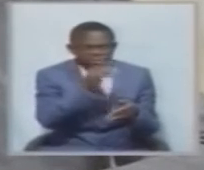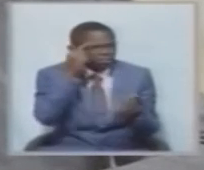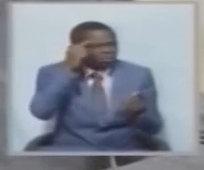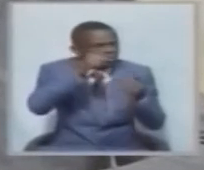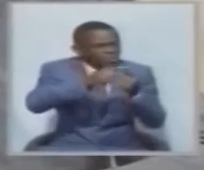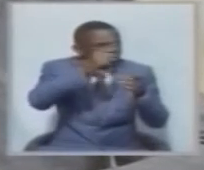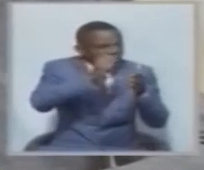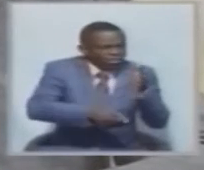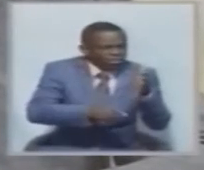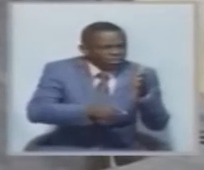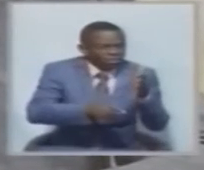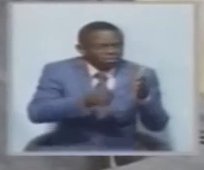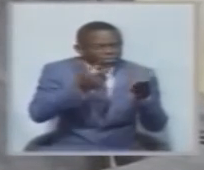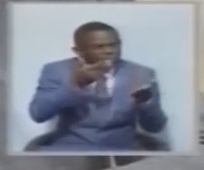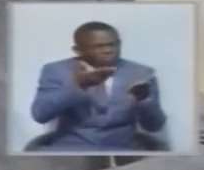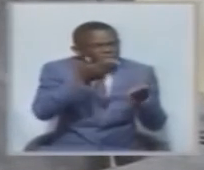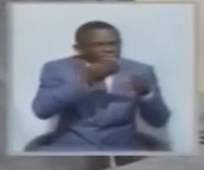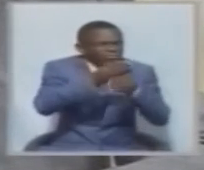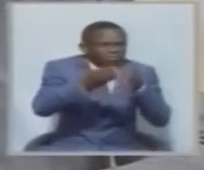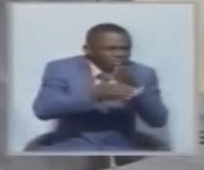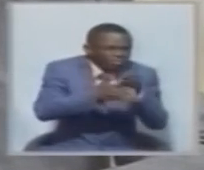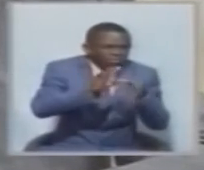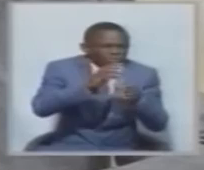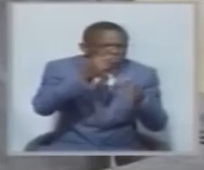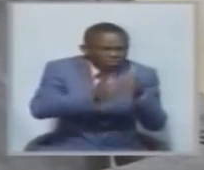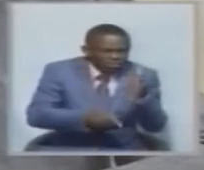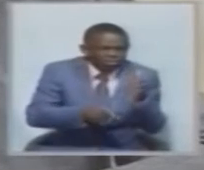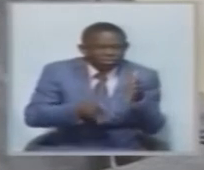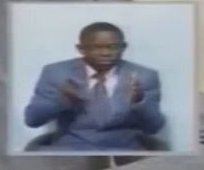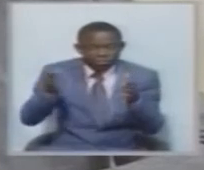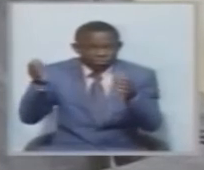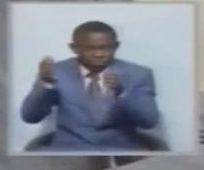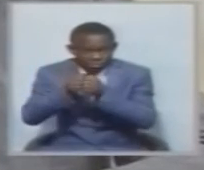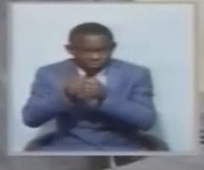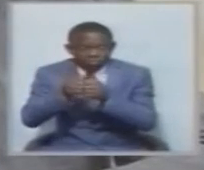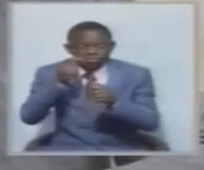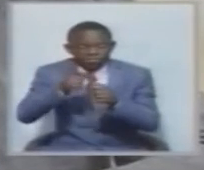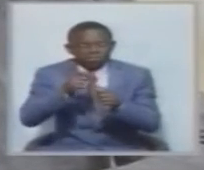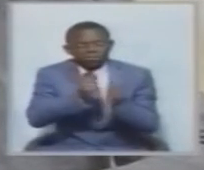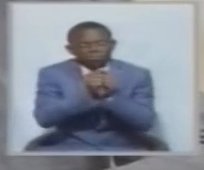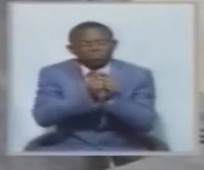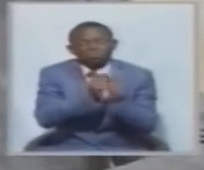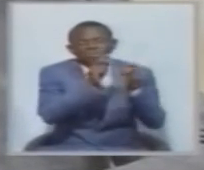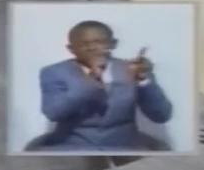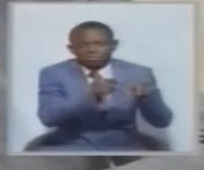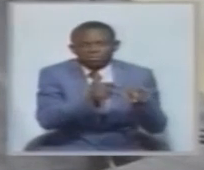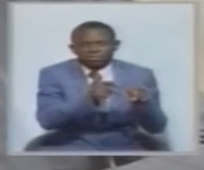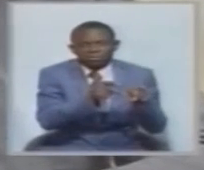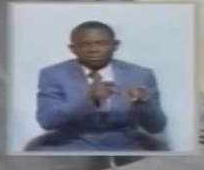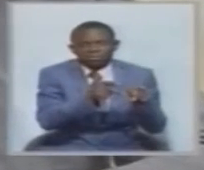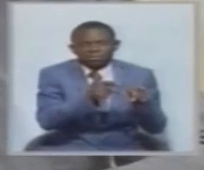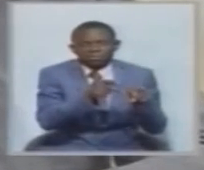very transparent and accountable manner. So there is no way that the funds that are coming from ADB could be